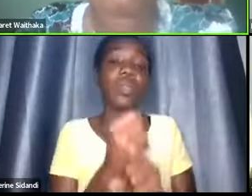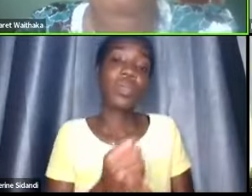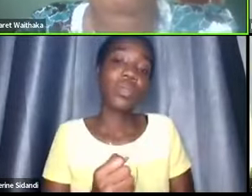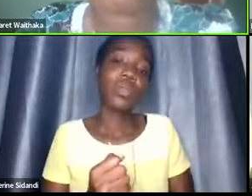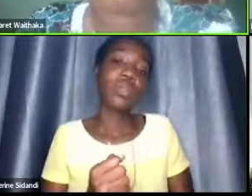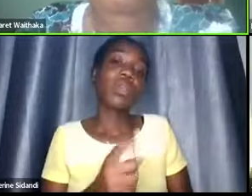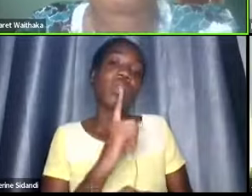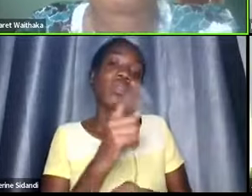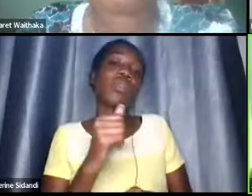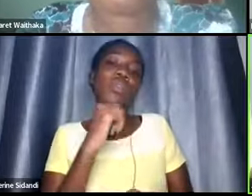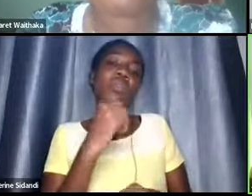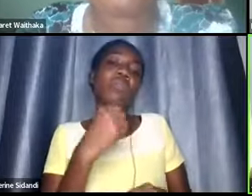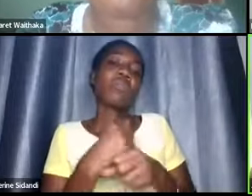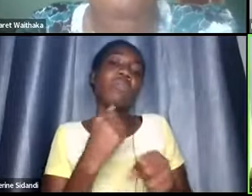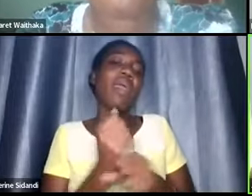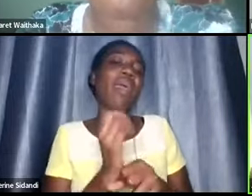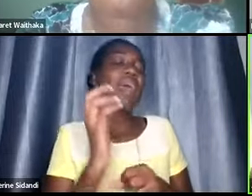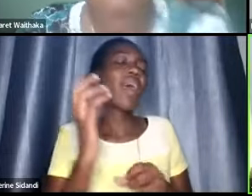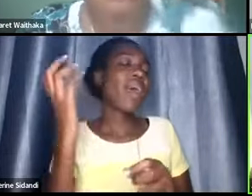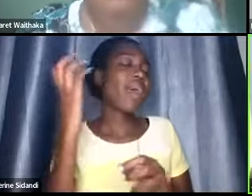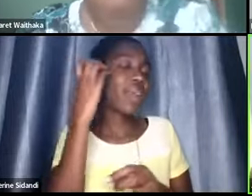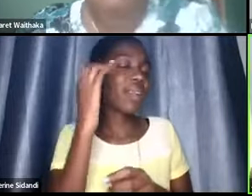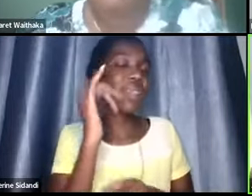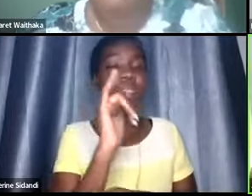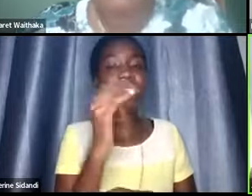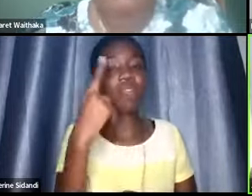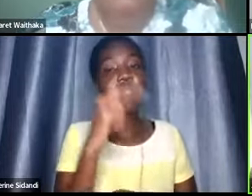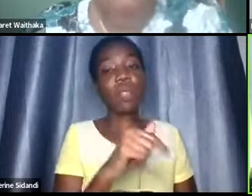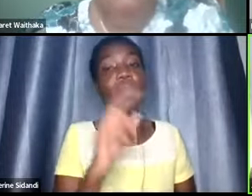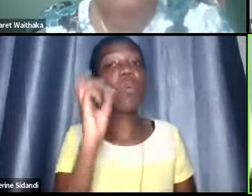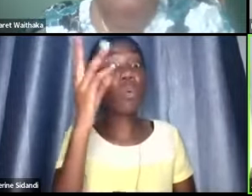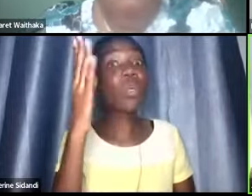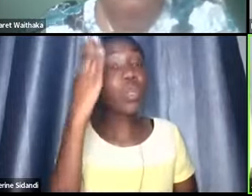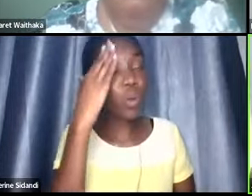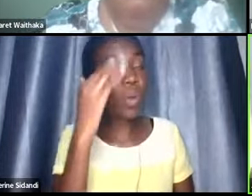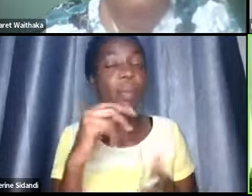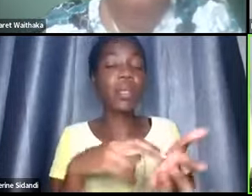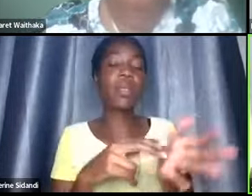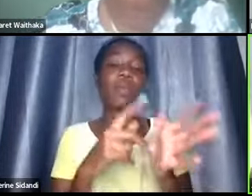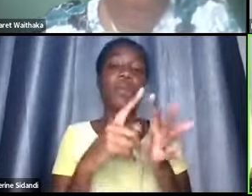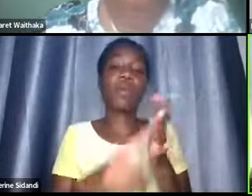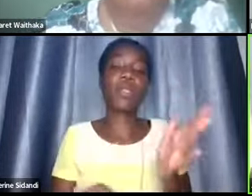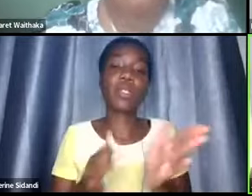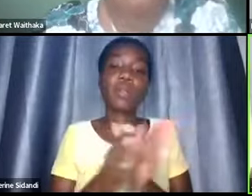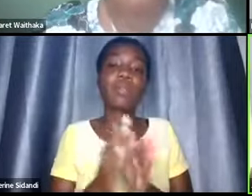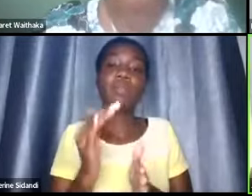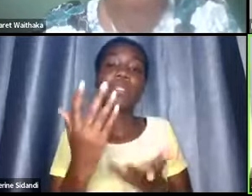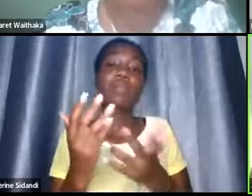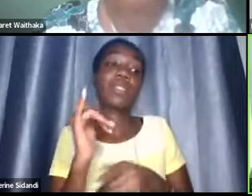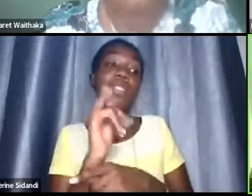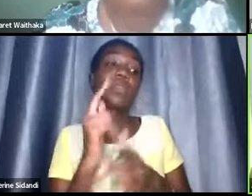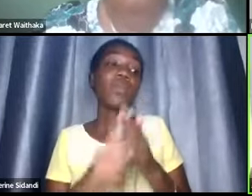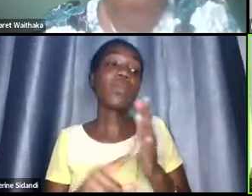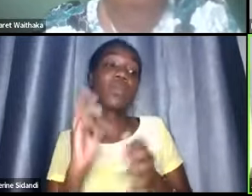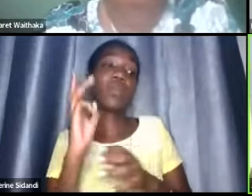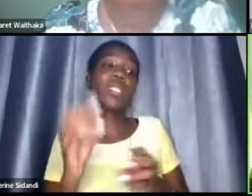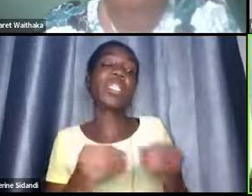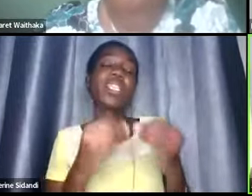for them. They will discover it. They will discover what it means. And maybe that is what will give them joy. And it's